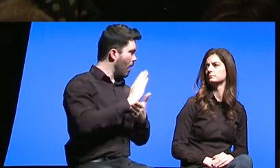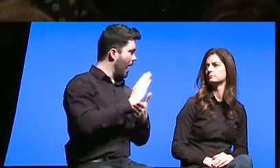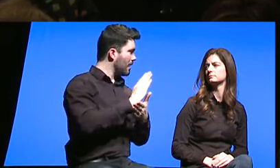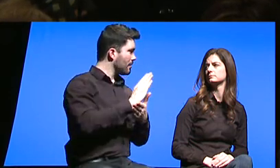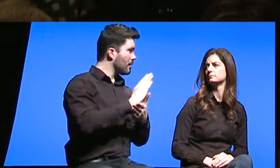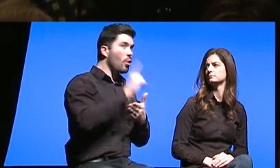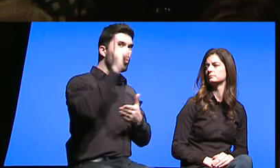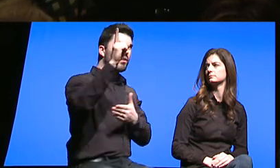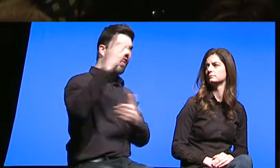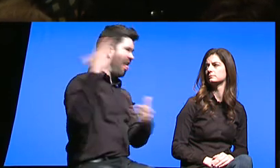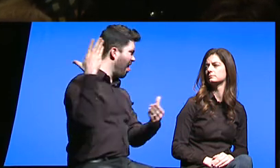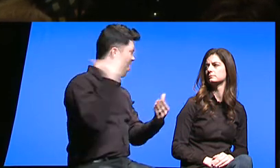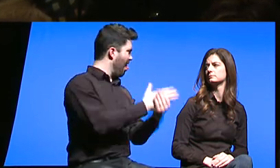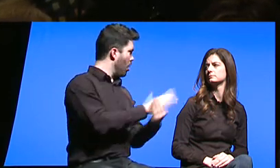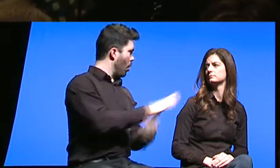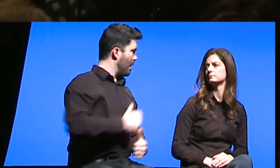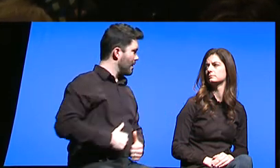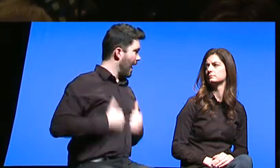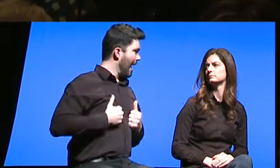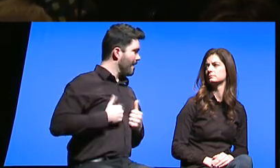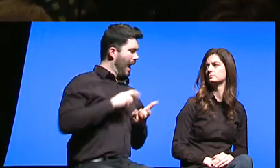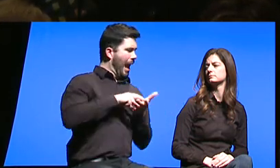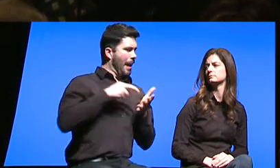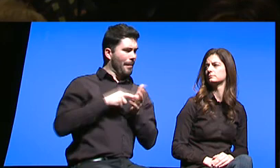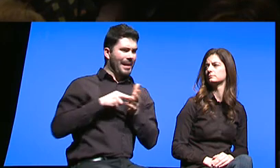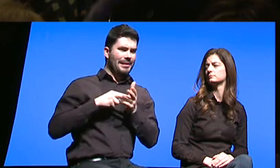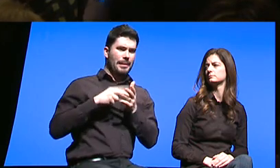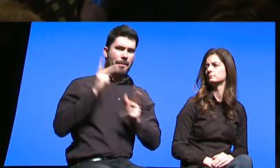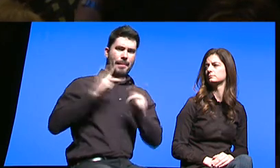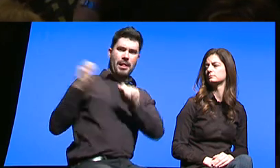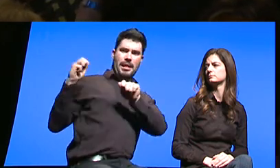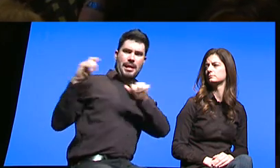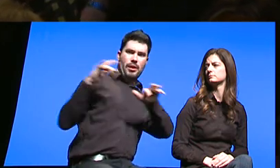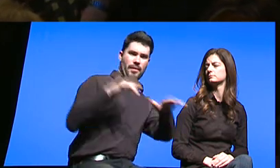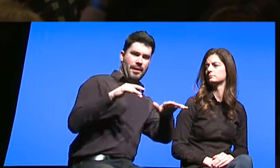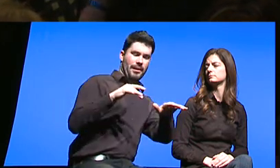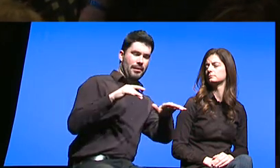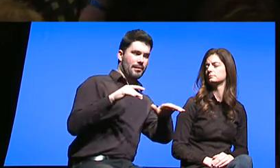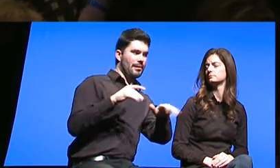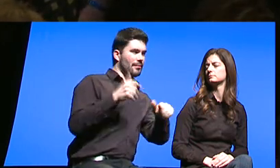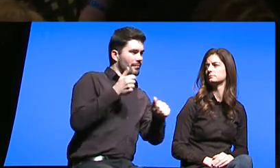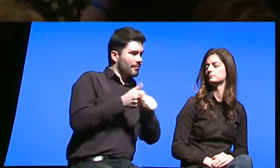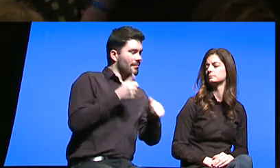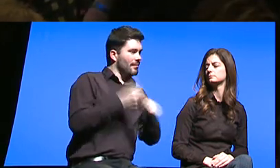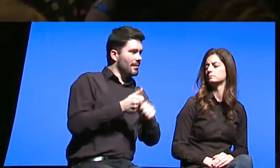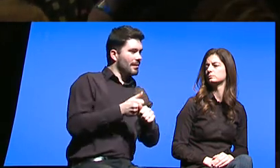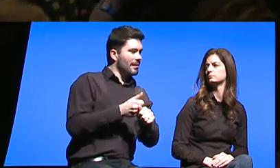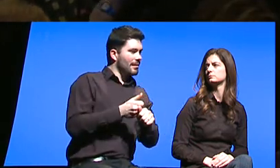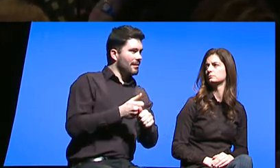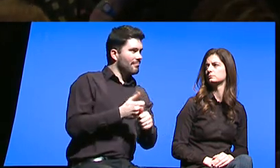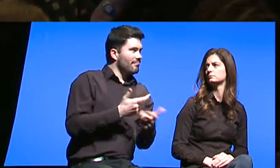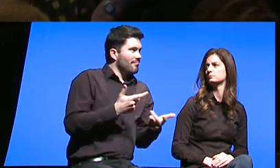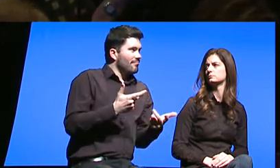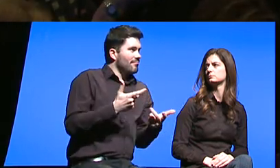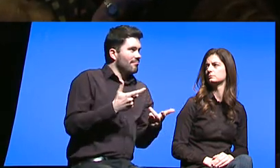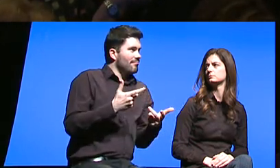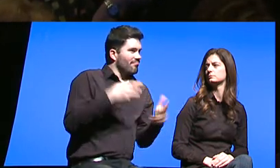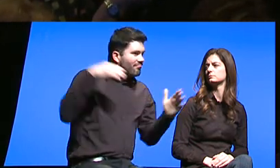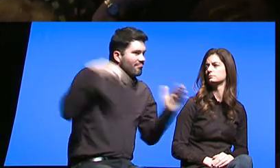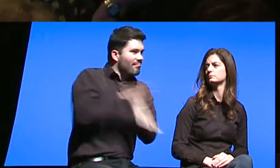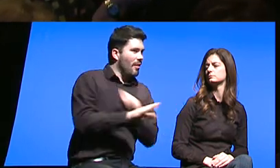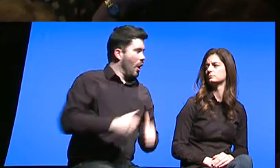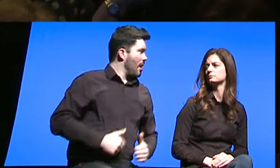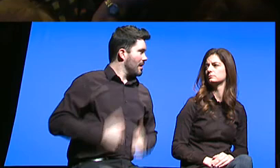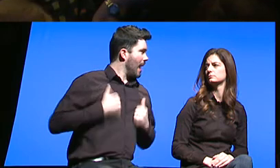bringing immigrants into a self-destructive form of almost self-immolation, because they will